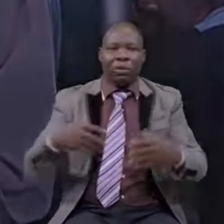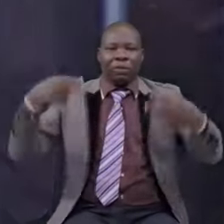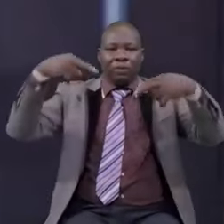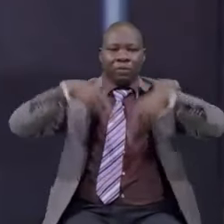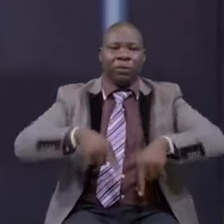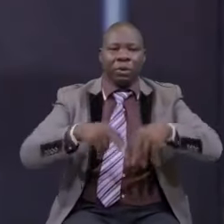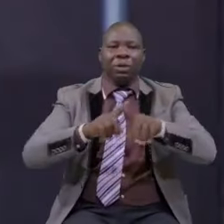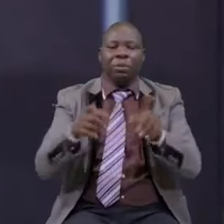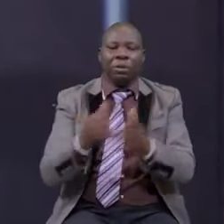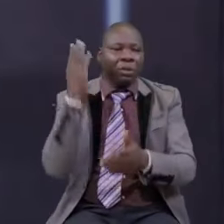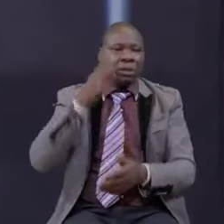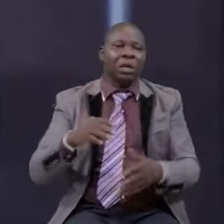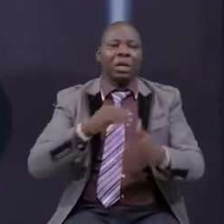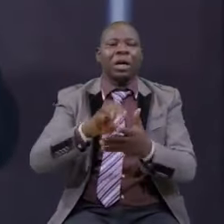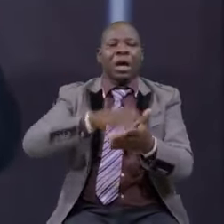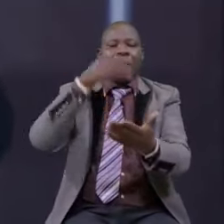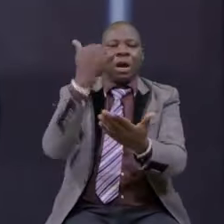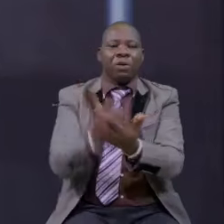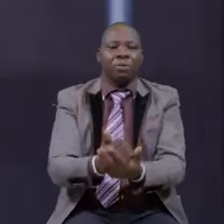will accomplish in your life.